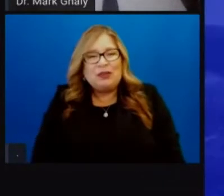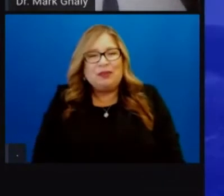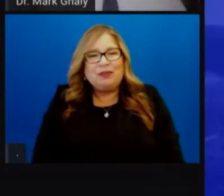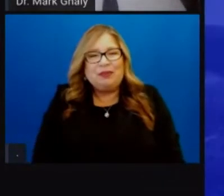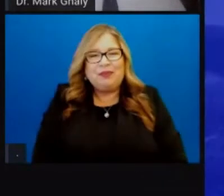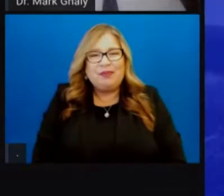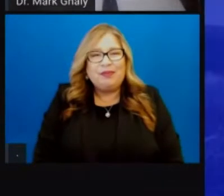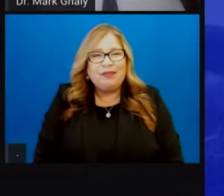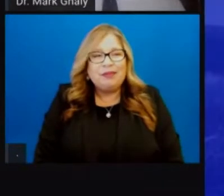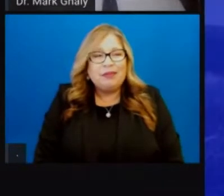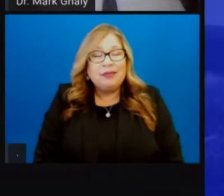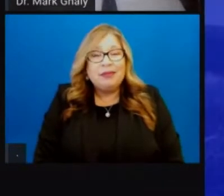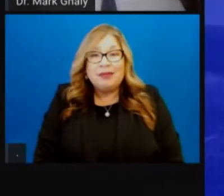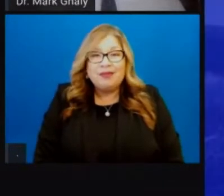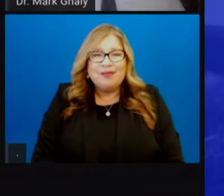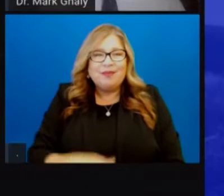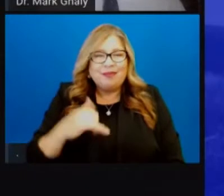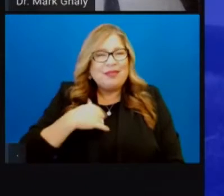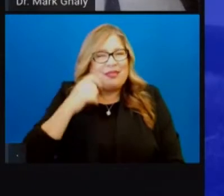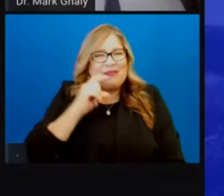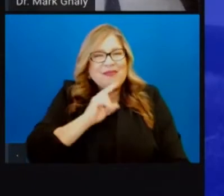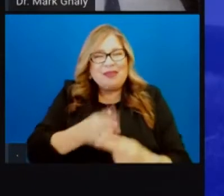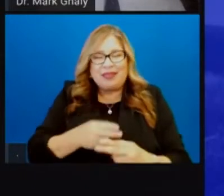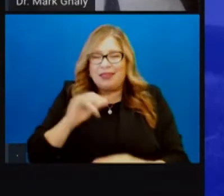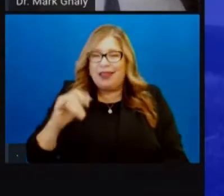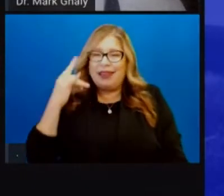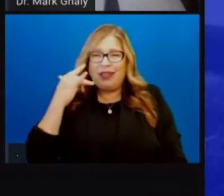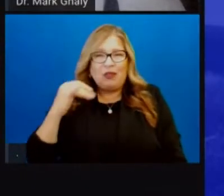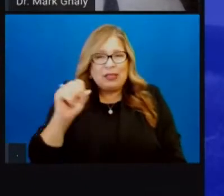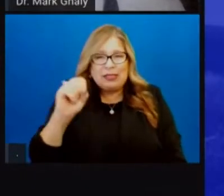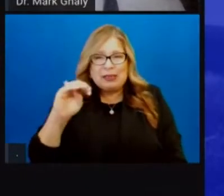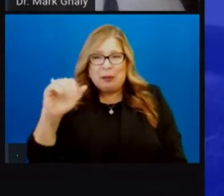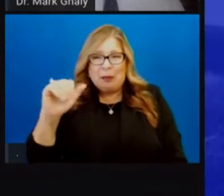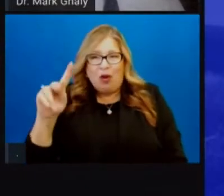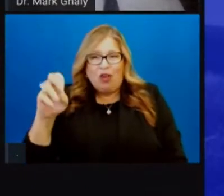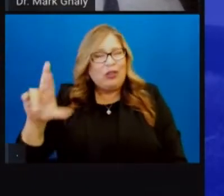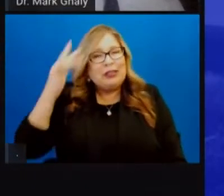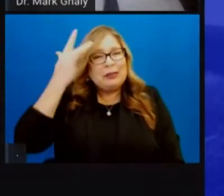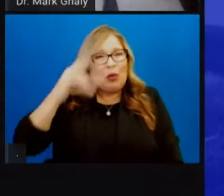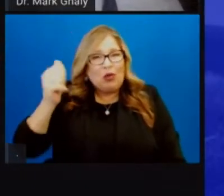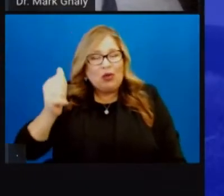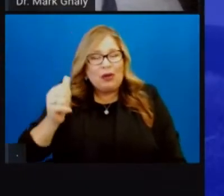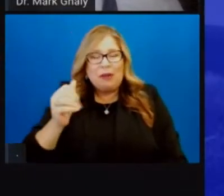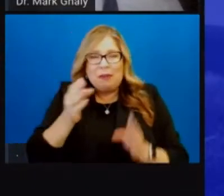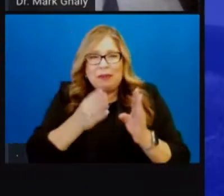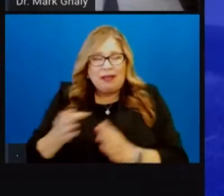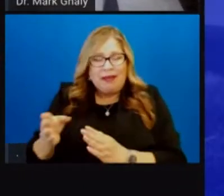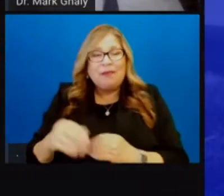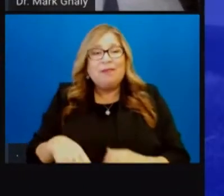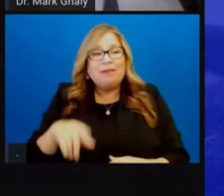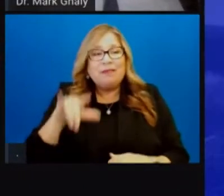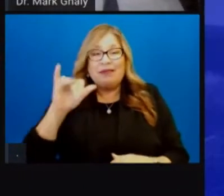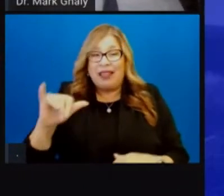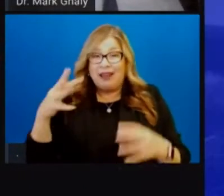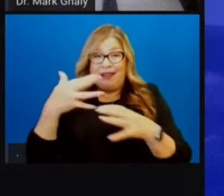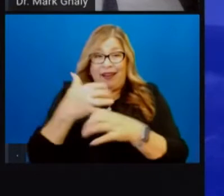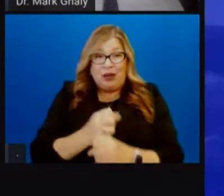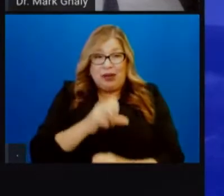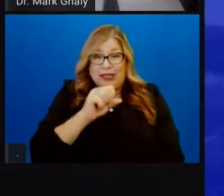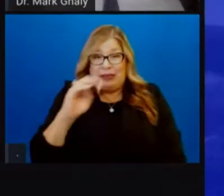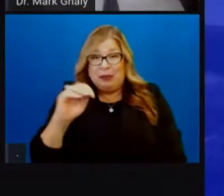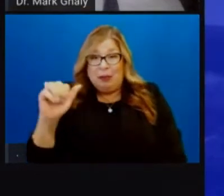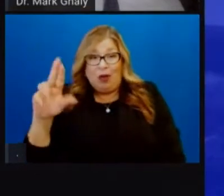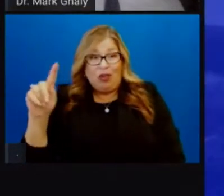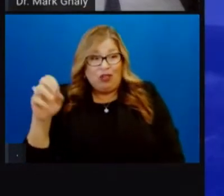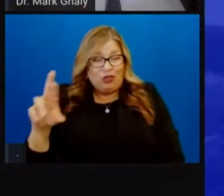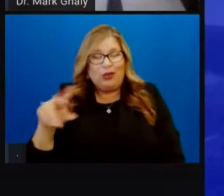So again, alluded to this, California's Smarter plan, really these 7 pillars made up in the acronym SMARTER,